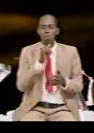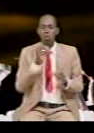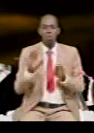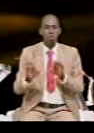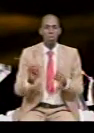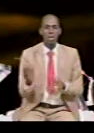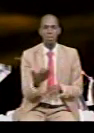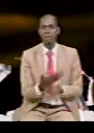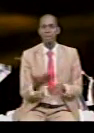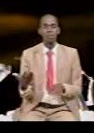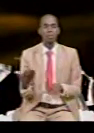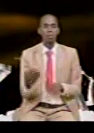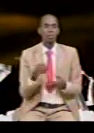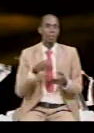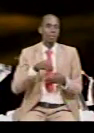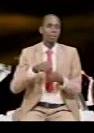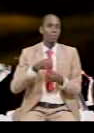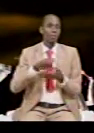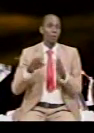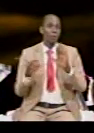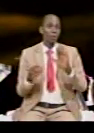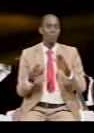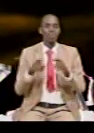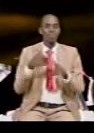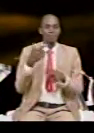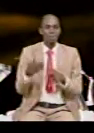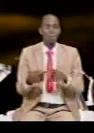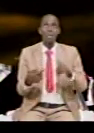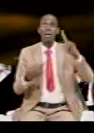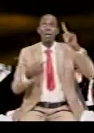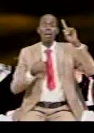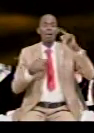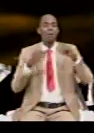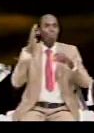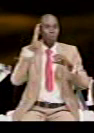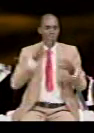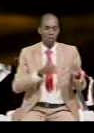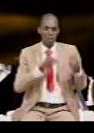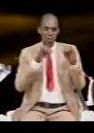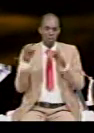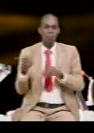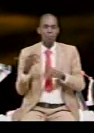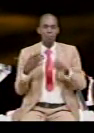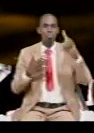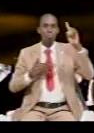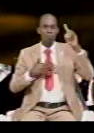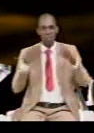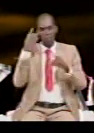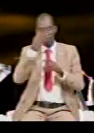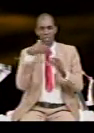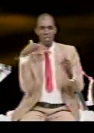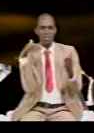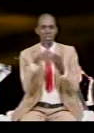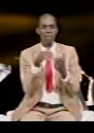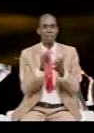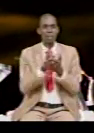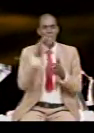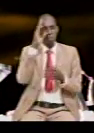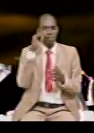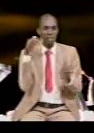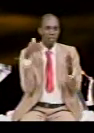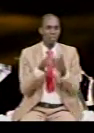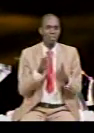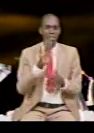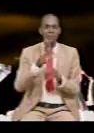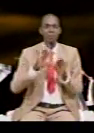anything. Verse 5. Then I will set my face against that man, and against his family,